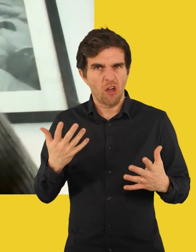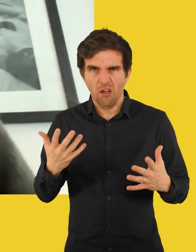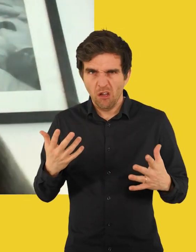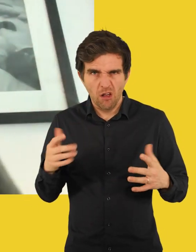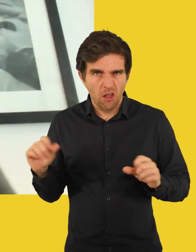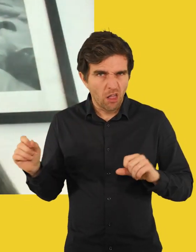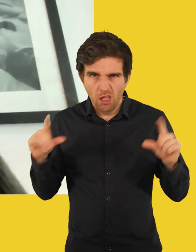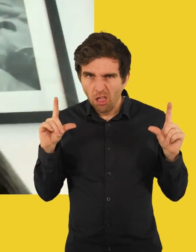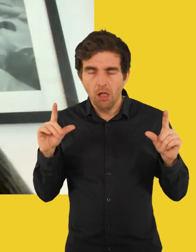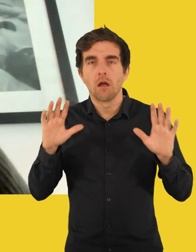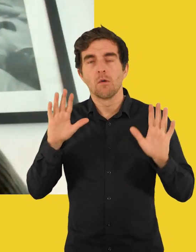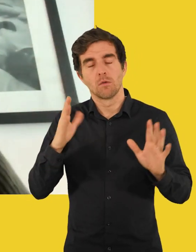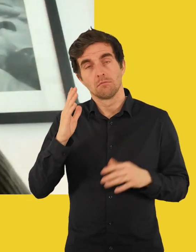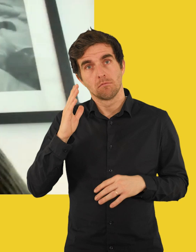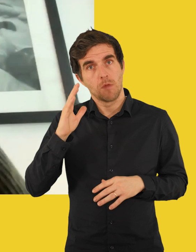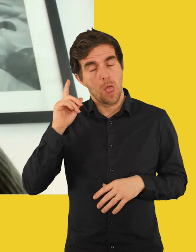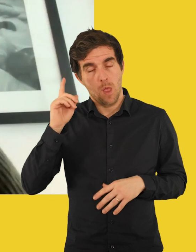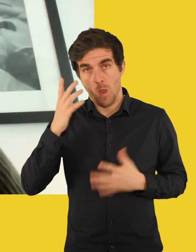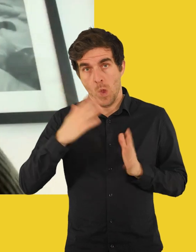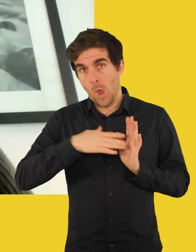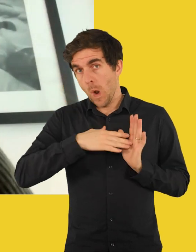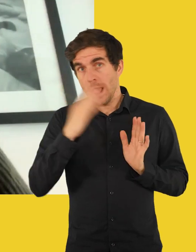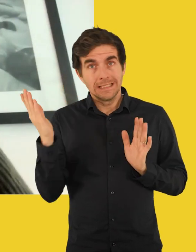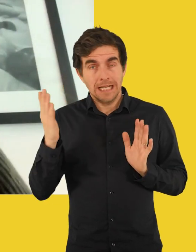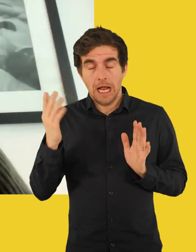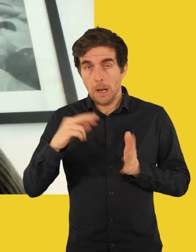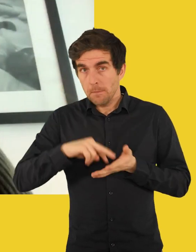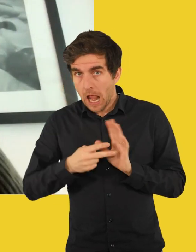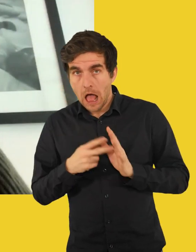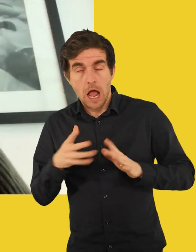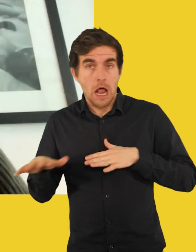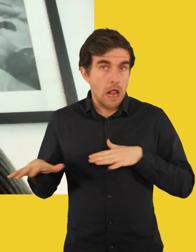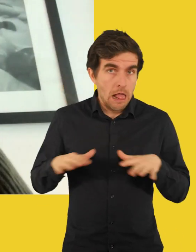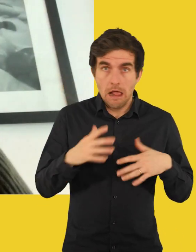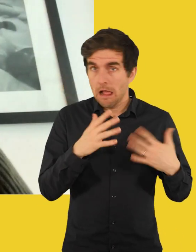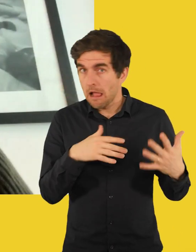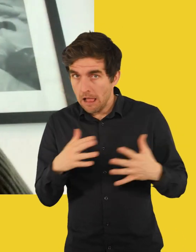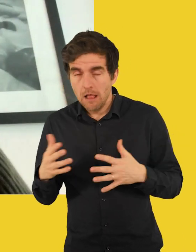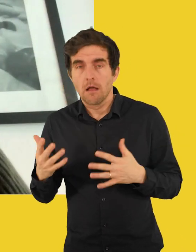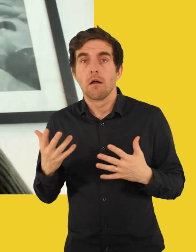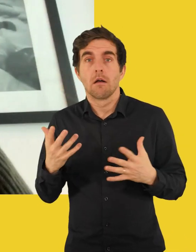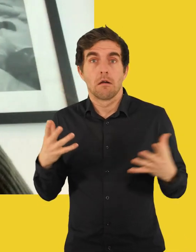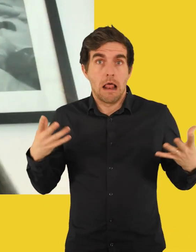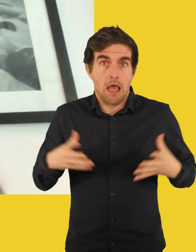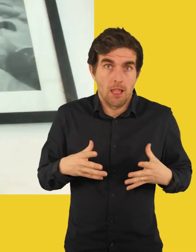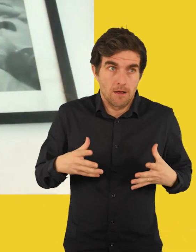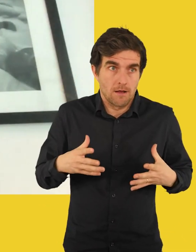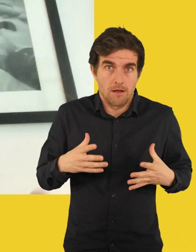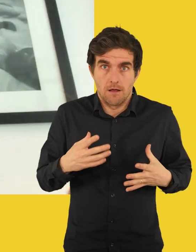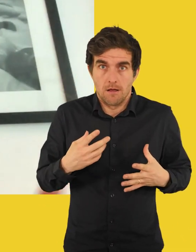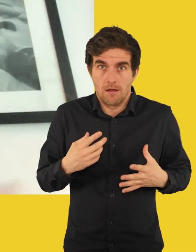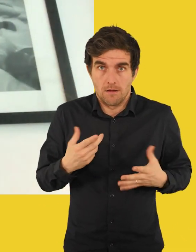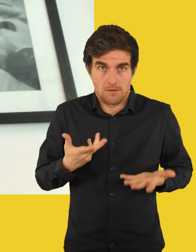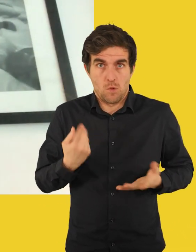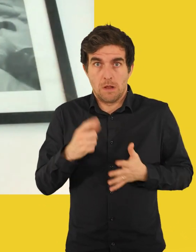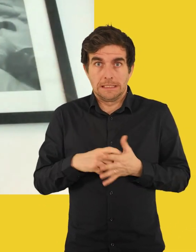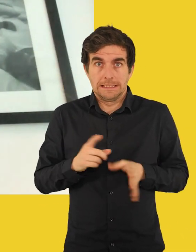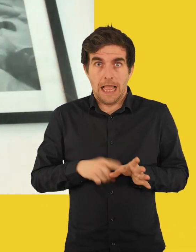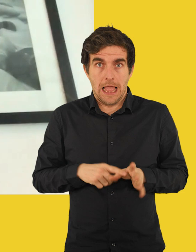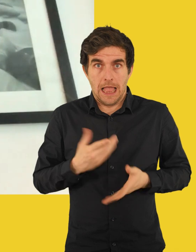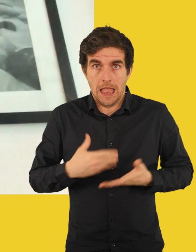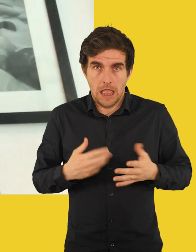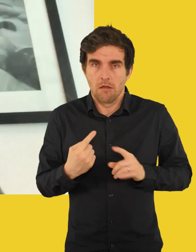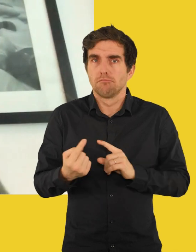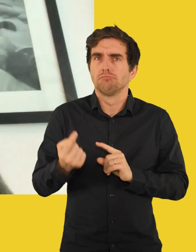everyone. So this is a day long in the planning, and indeed the idea of even coming together on